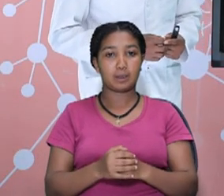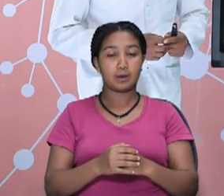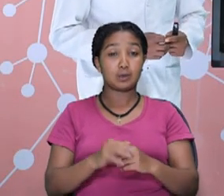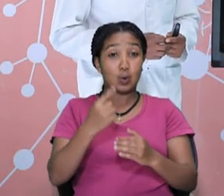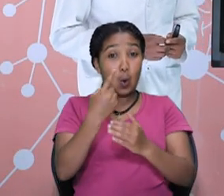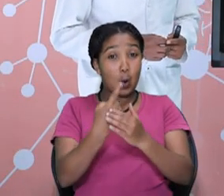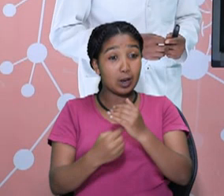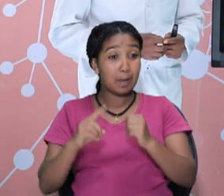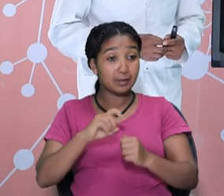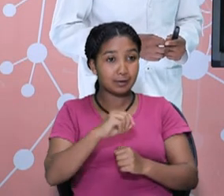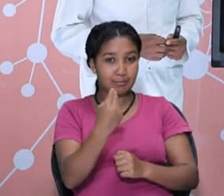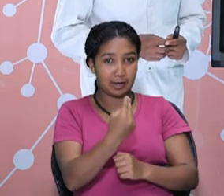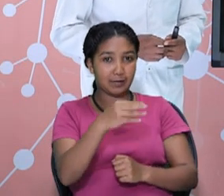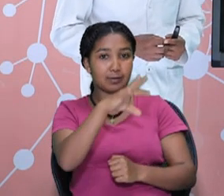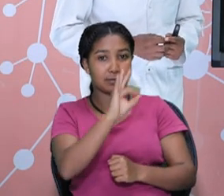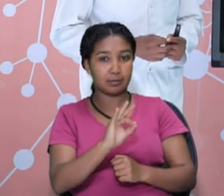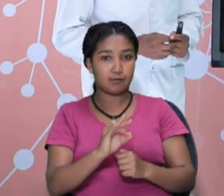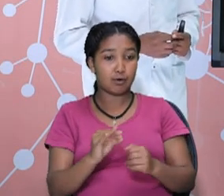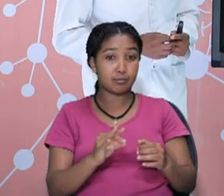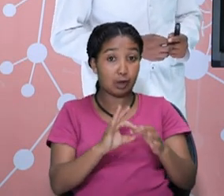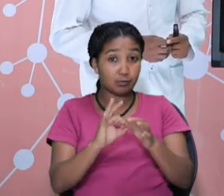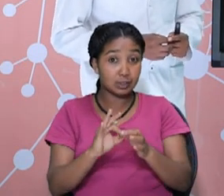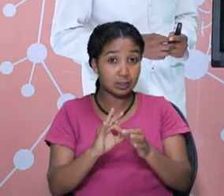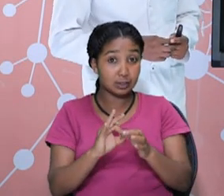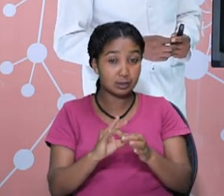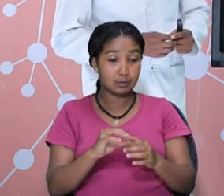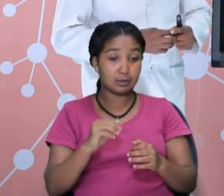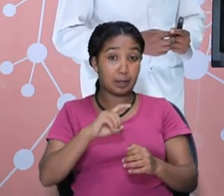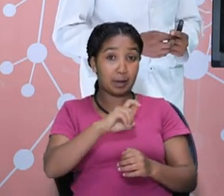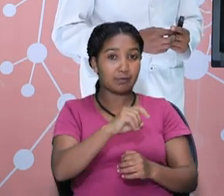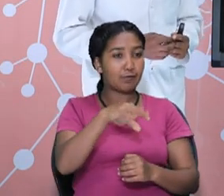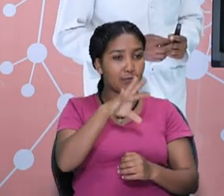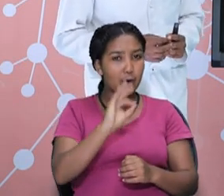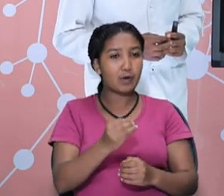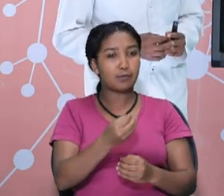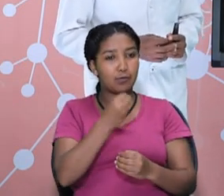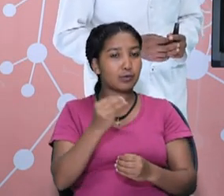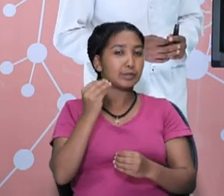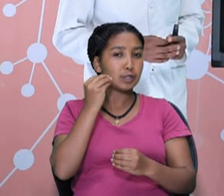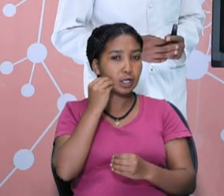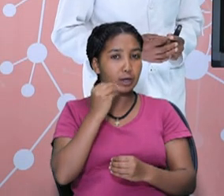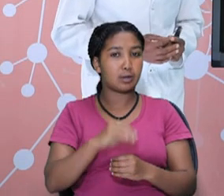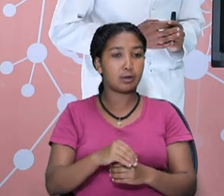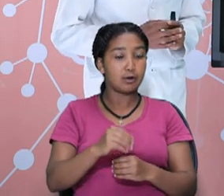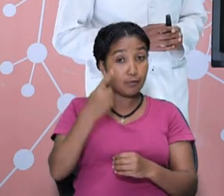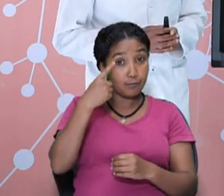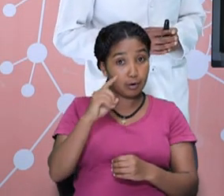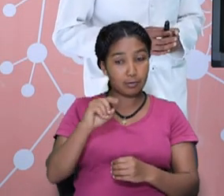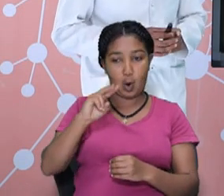So only parasite is benefited from the association. That means the parasite is provide food and shelter by the